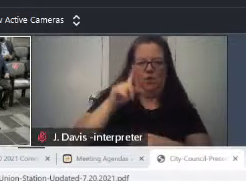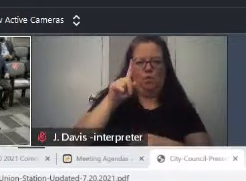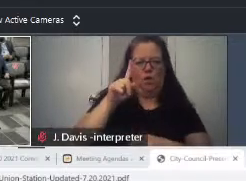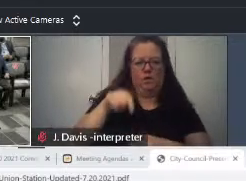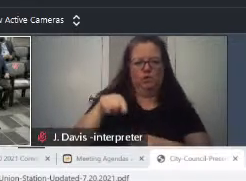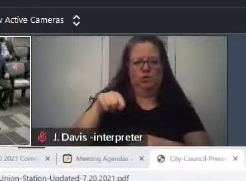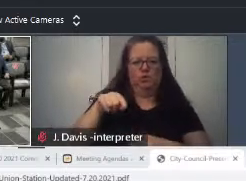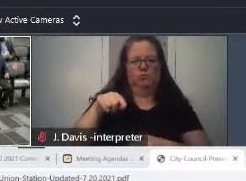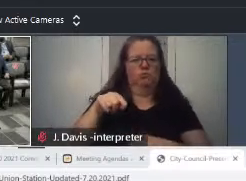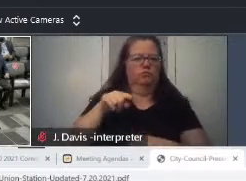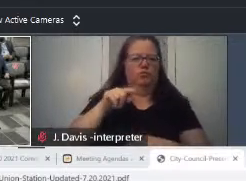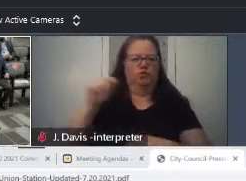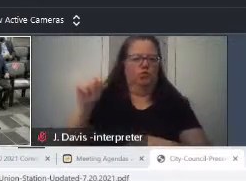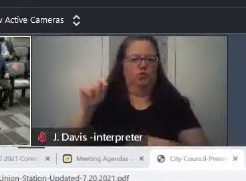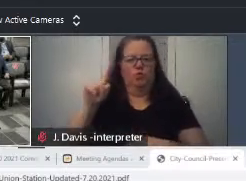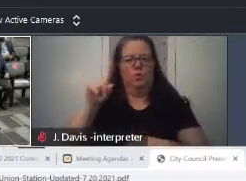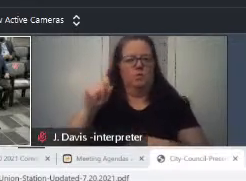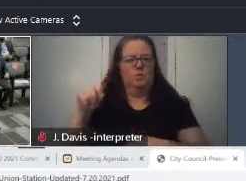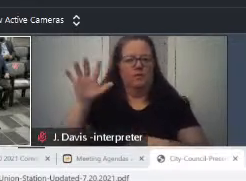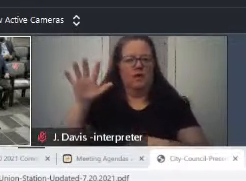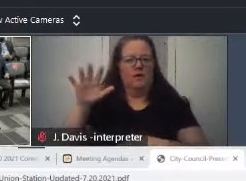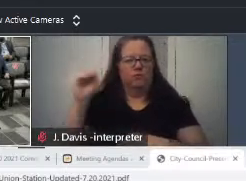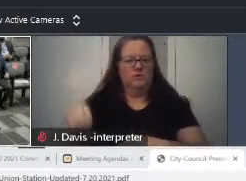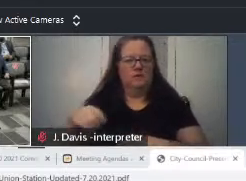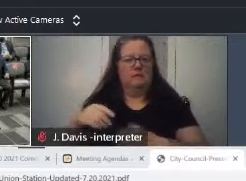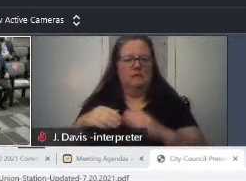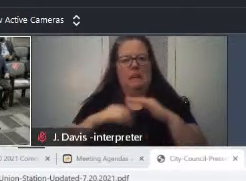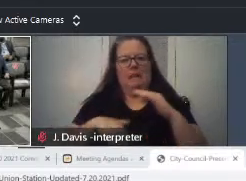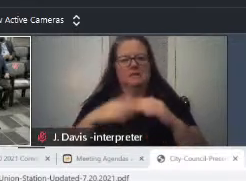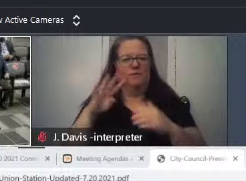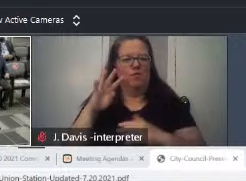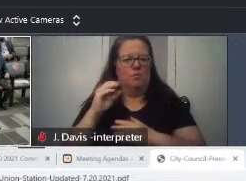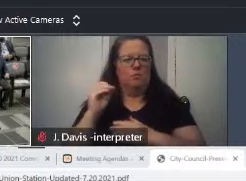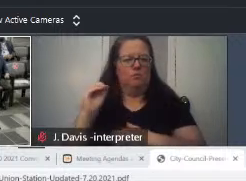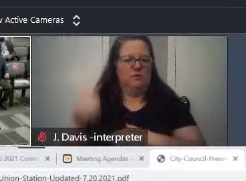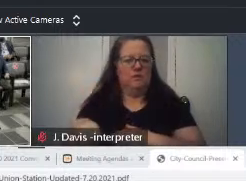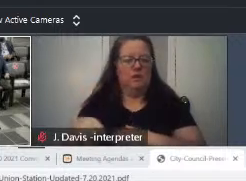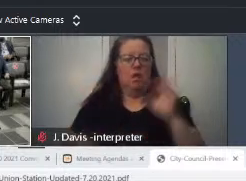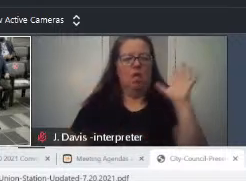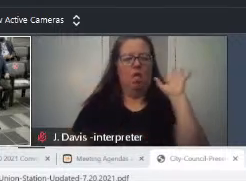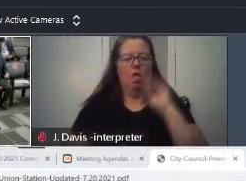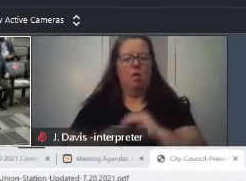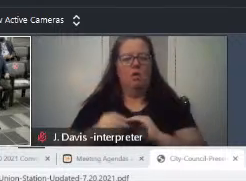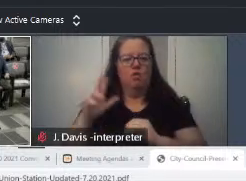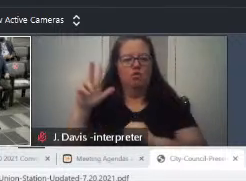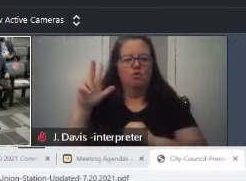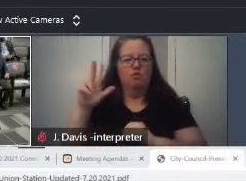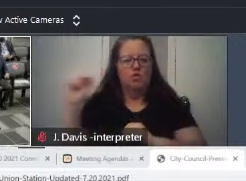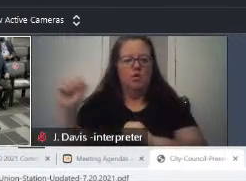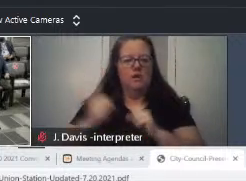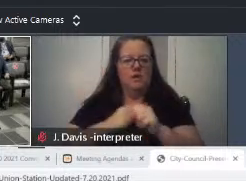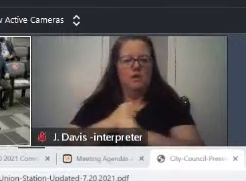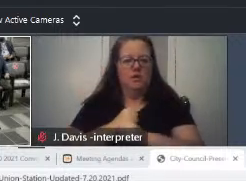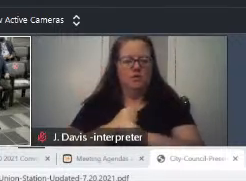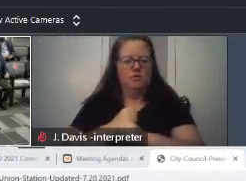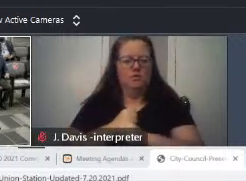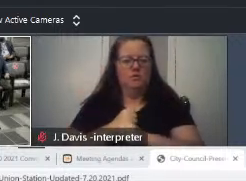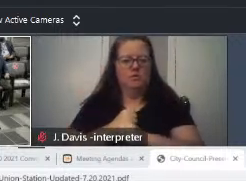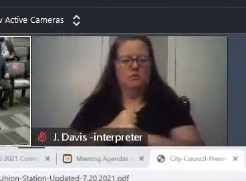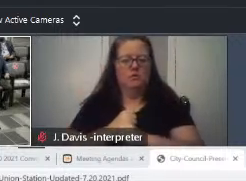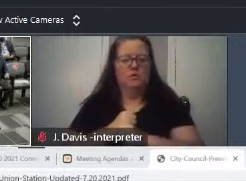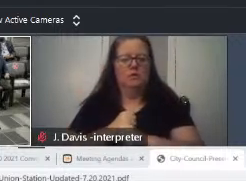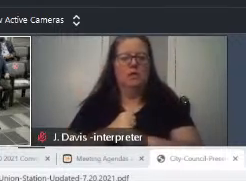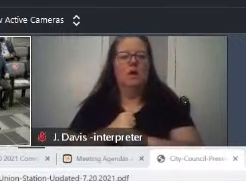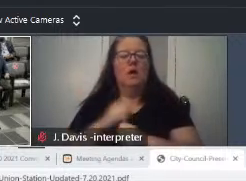So we really get about just a little under 4%. But for the period of 30 years for the tourism development zone, all of the sales tax generated would